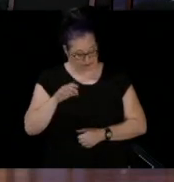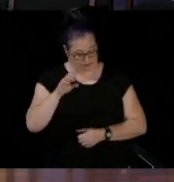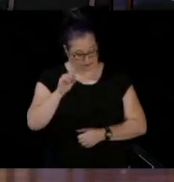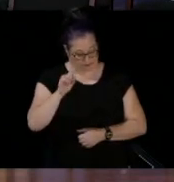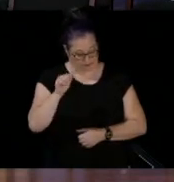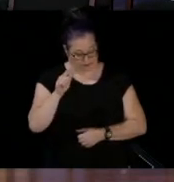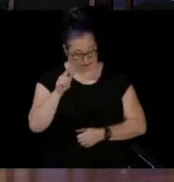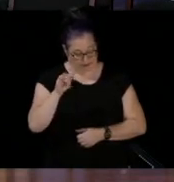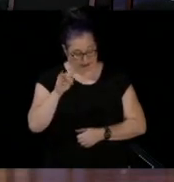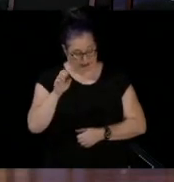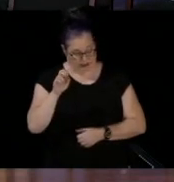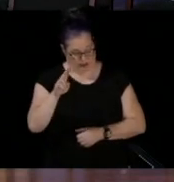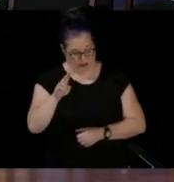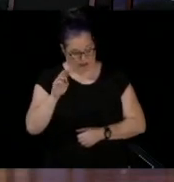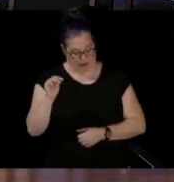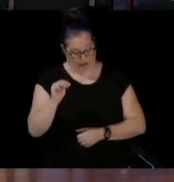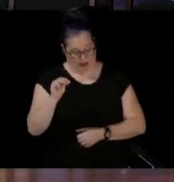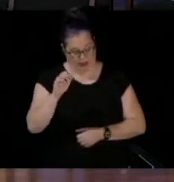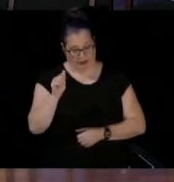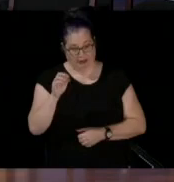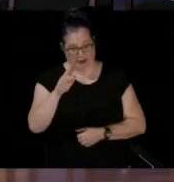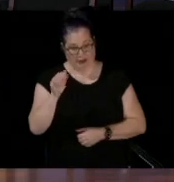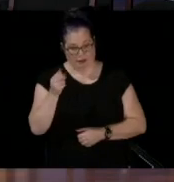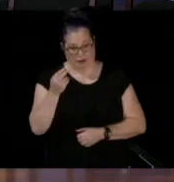Salyu Marat Abraham.